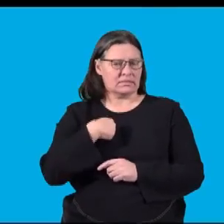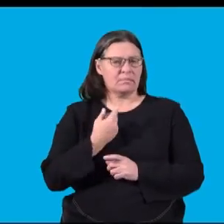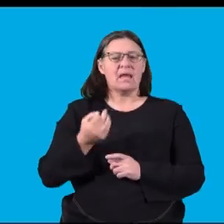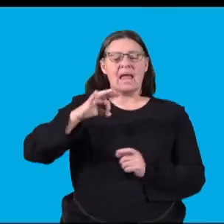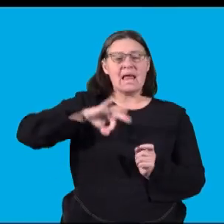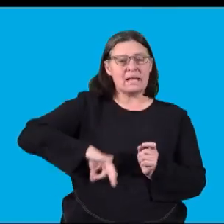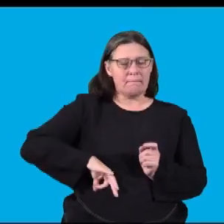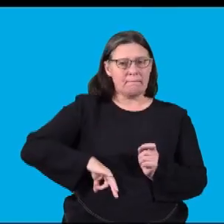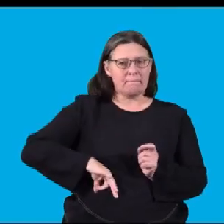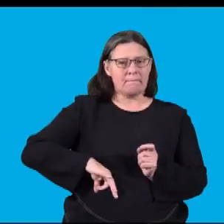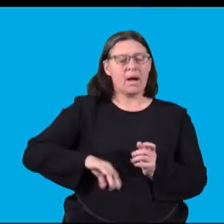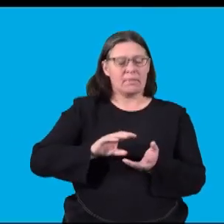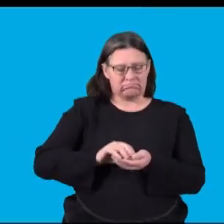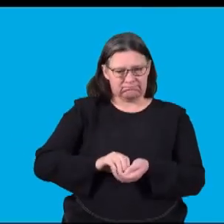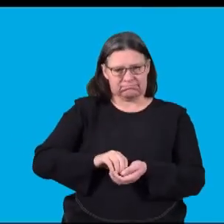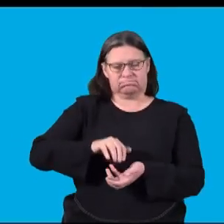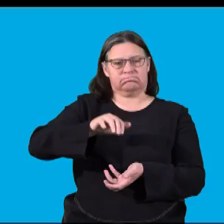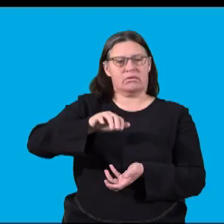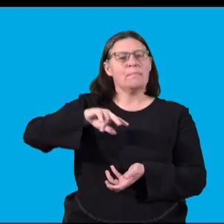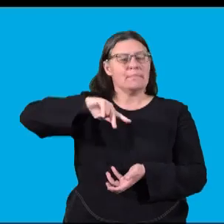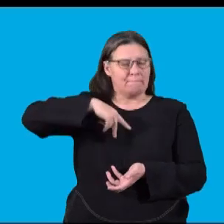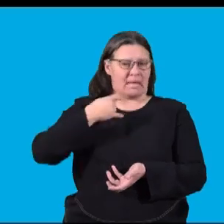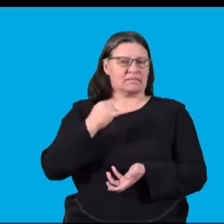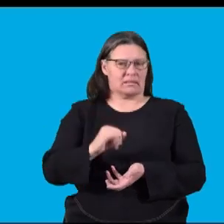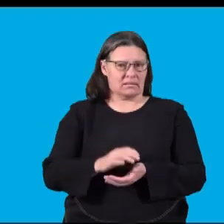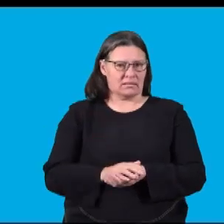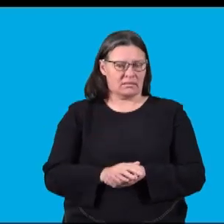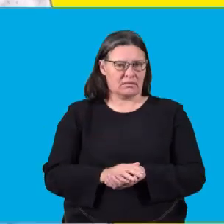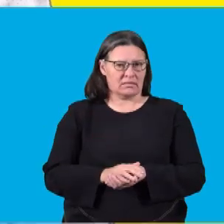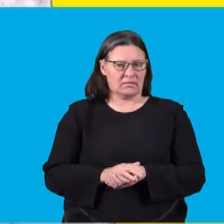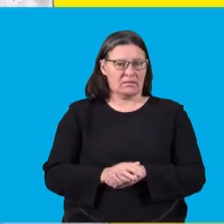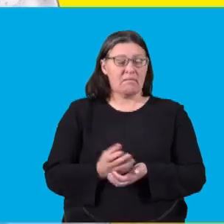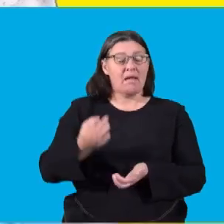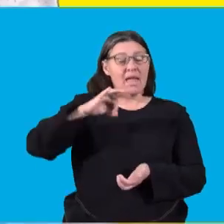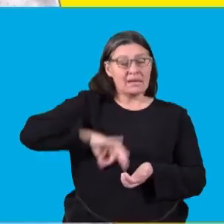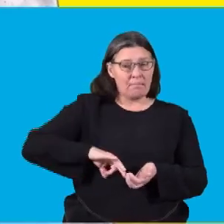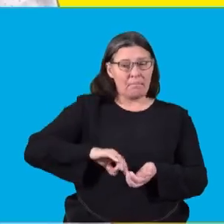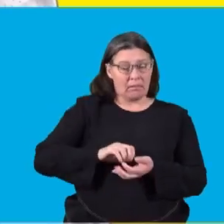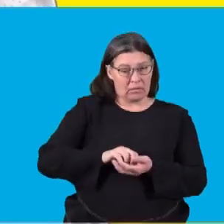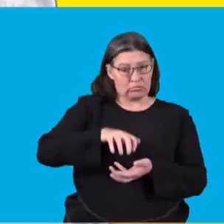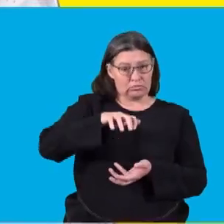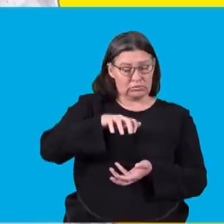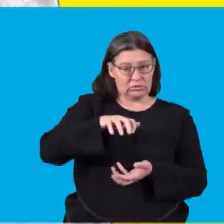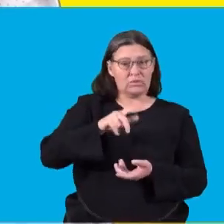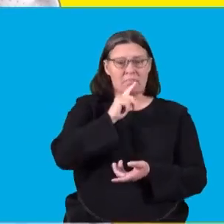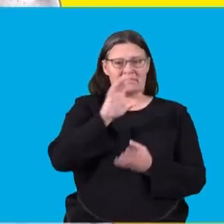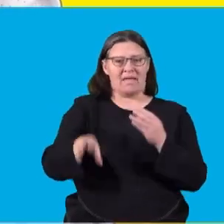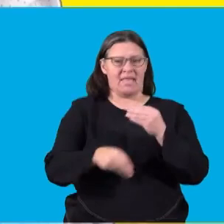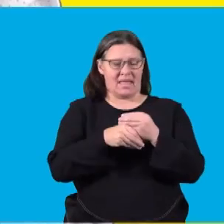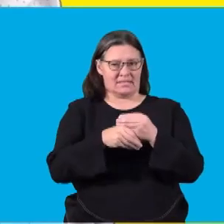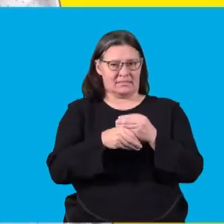is income which is accrued. You know that once income is accrued, you